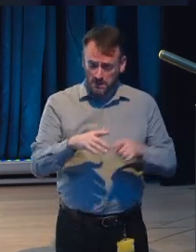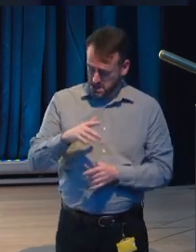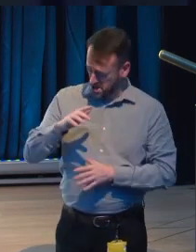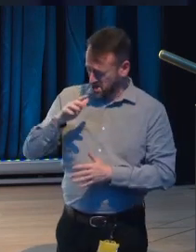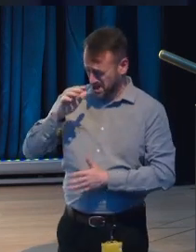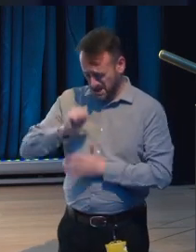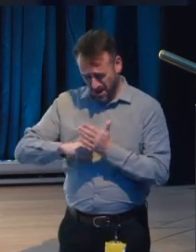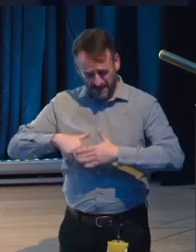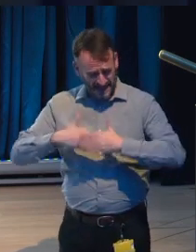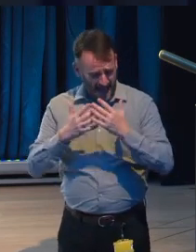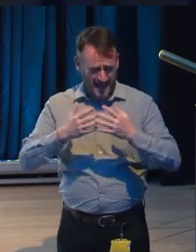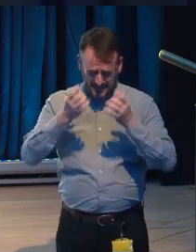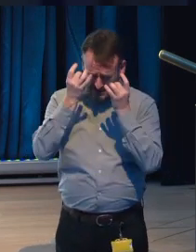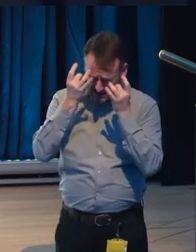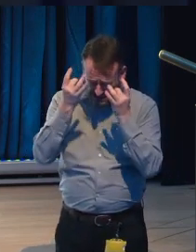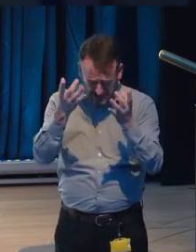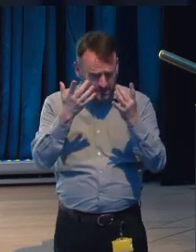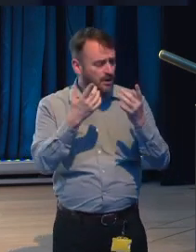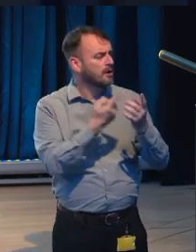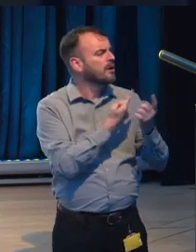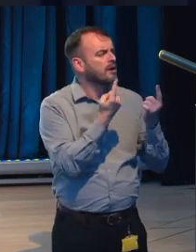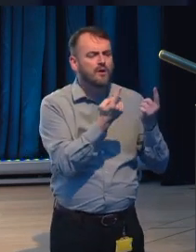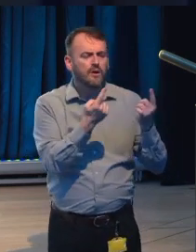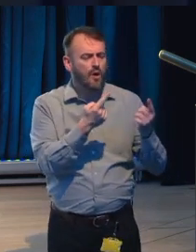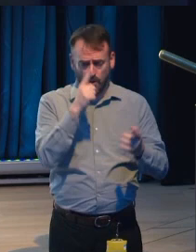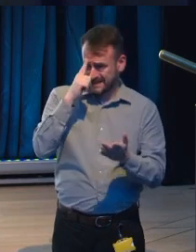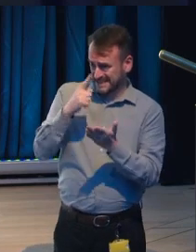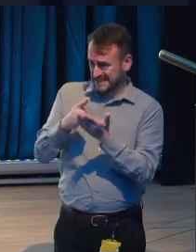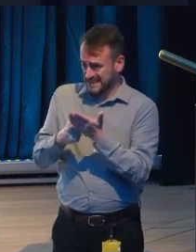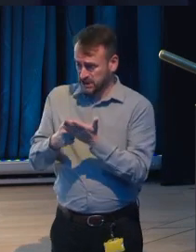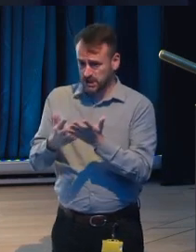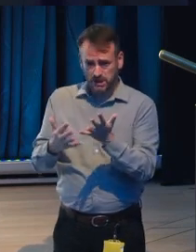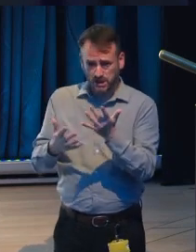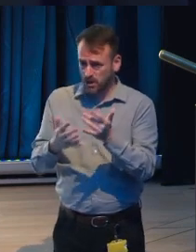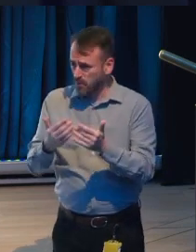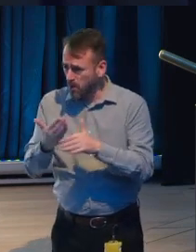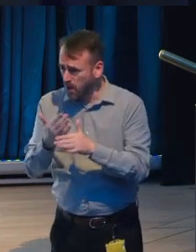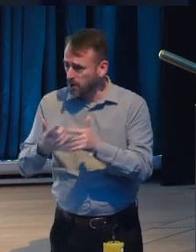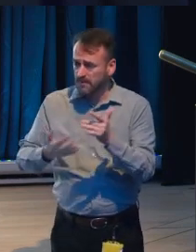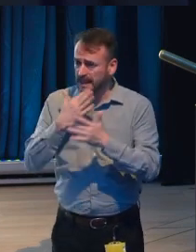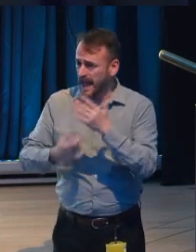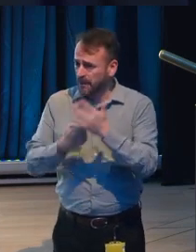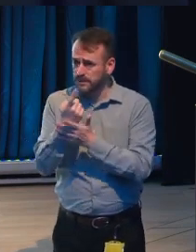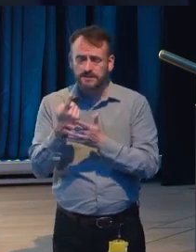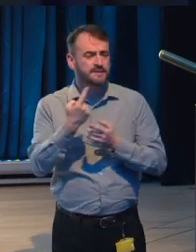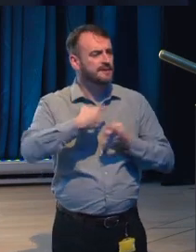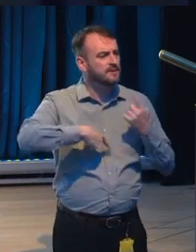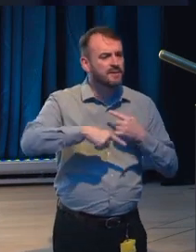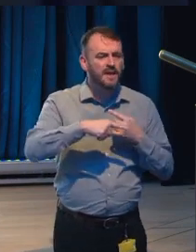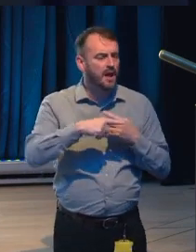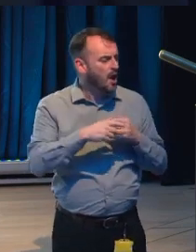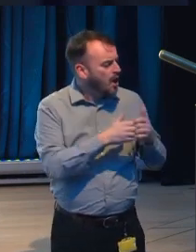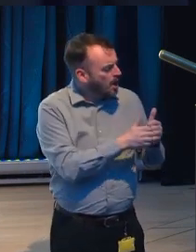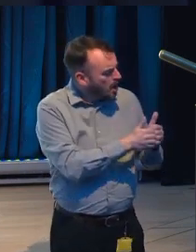vent, or maybe I wanted to chat about a decision that I'd made at work or a mistake I'd made, I kind of struggled talking to close friends and family about